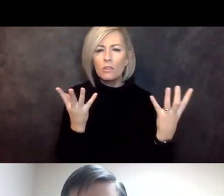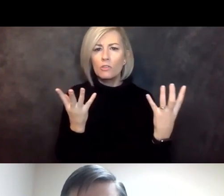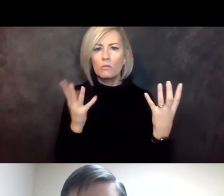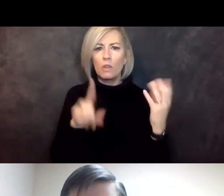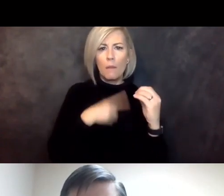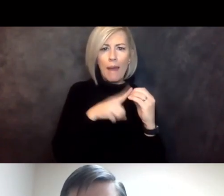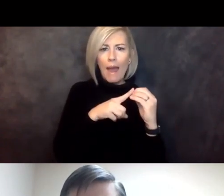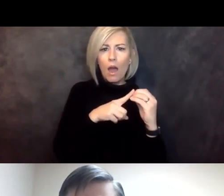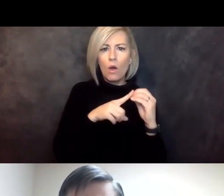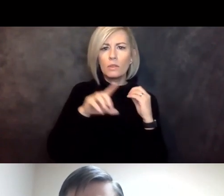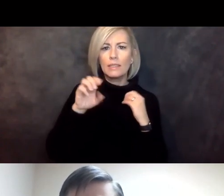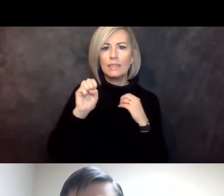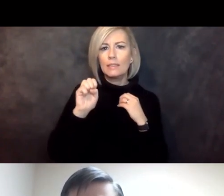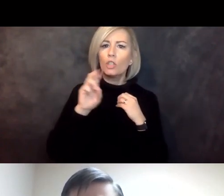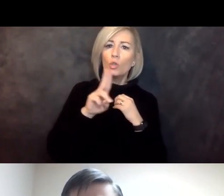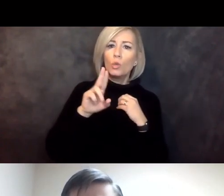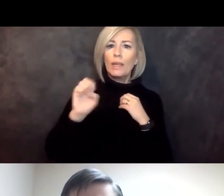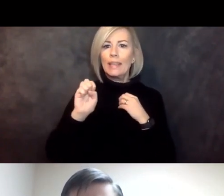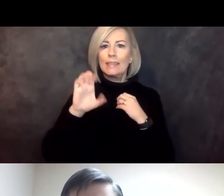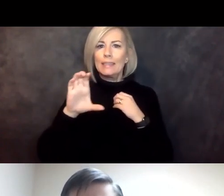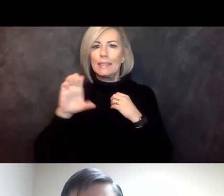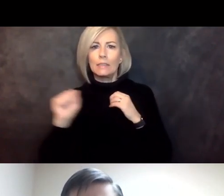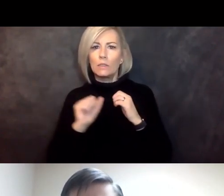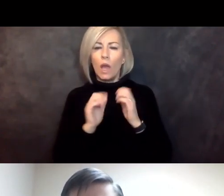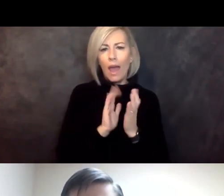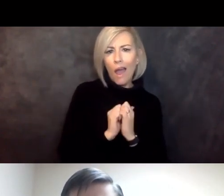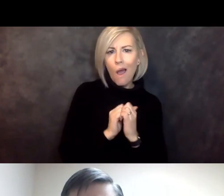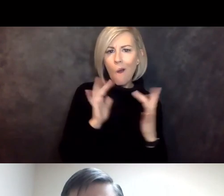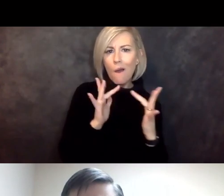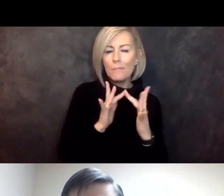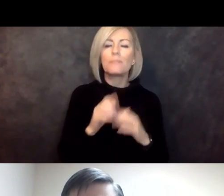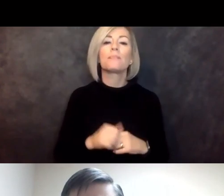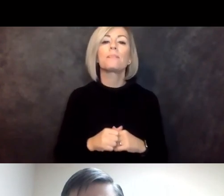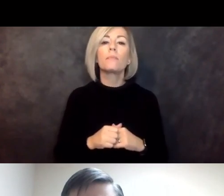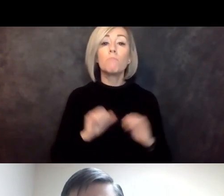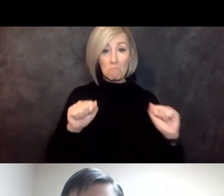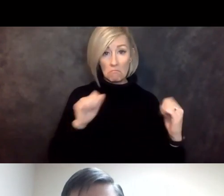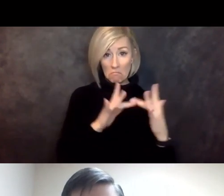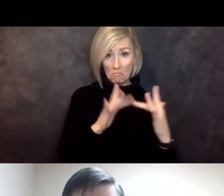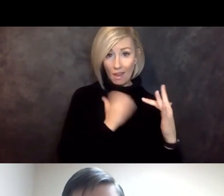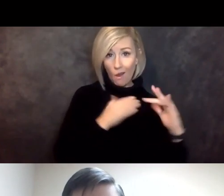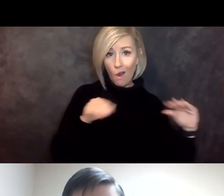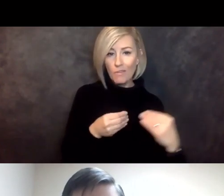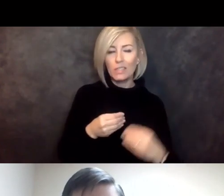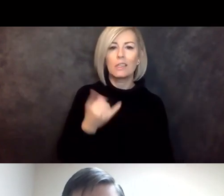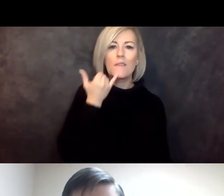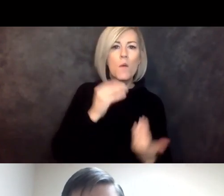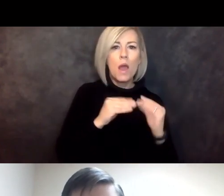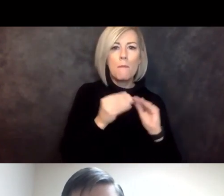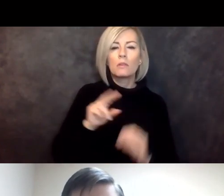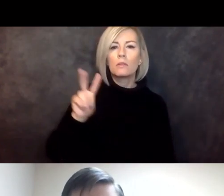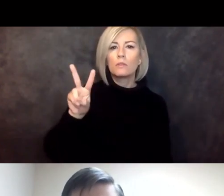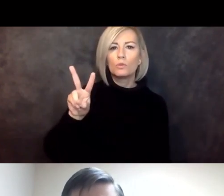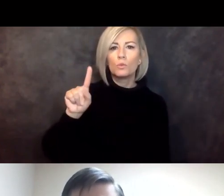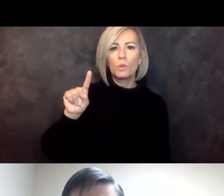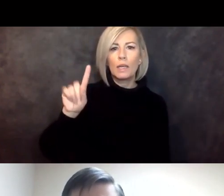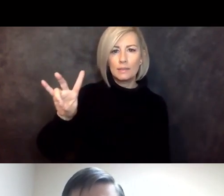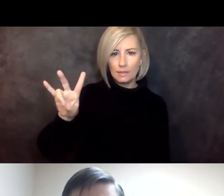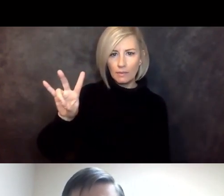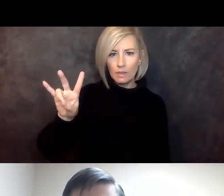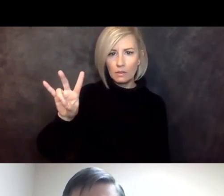Early Childhood School, how do they contact you? So they can contact our office, and our phone number is 217